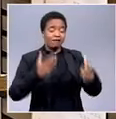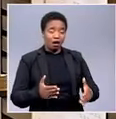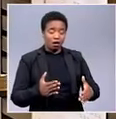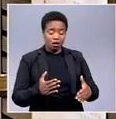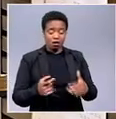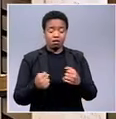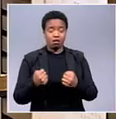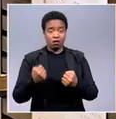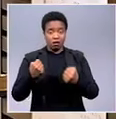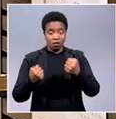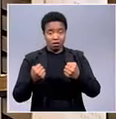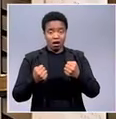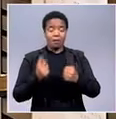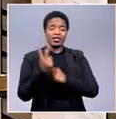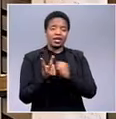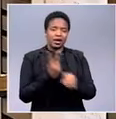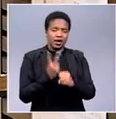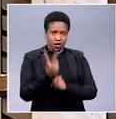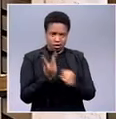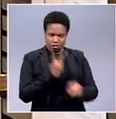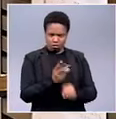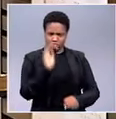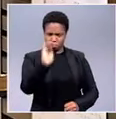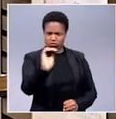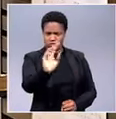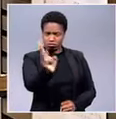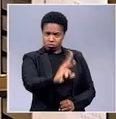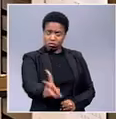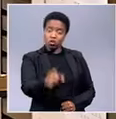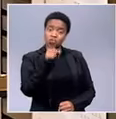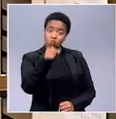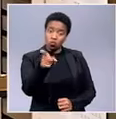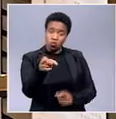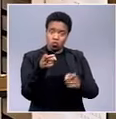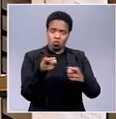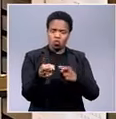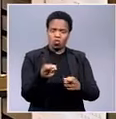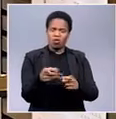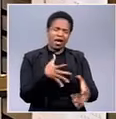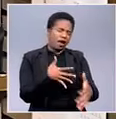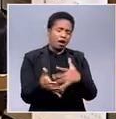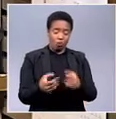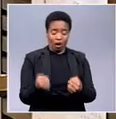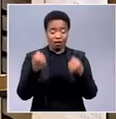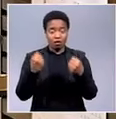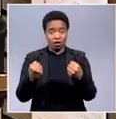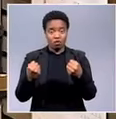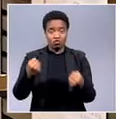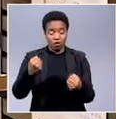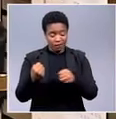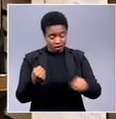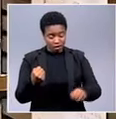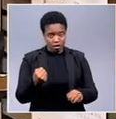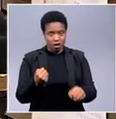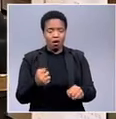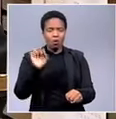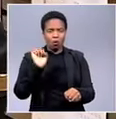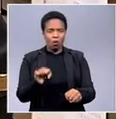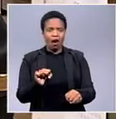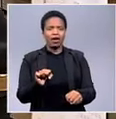again and again be reminded that they are in control of an instrument that takes a dreadful toll